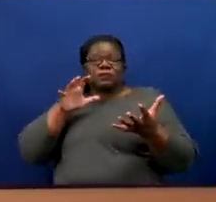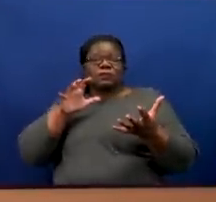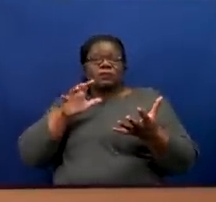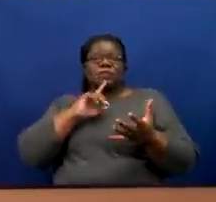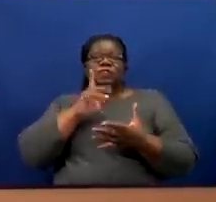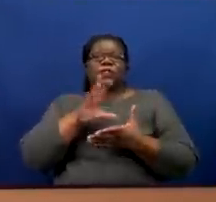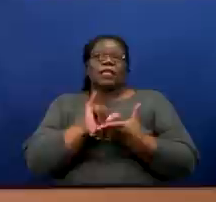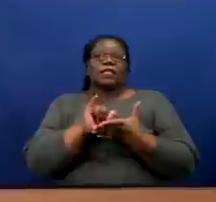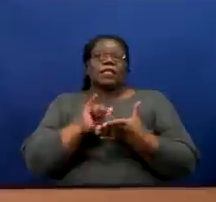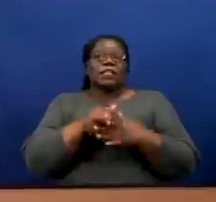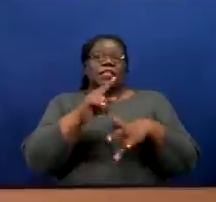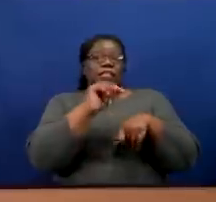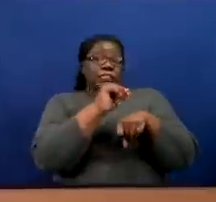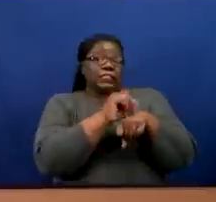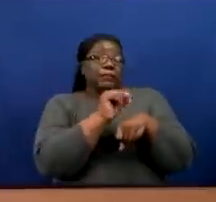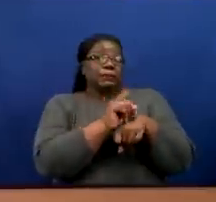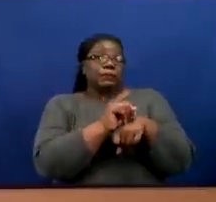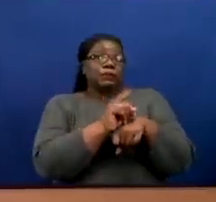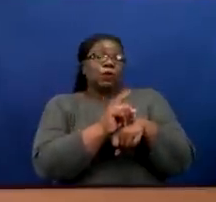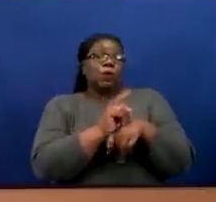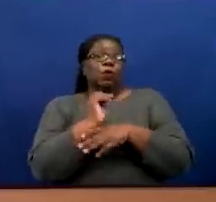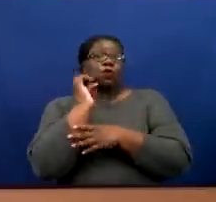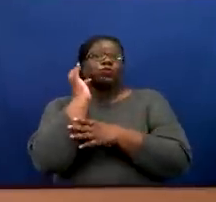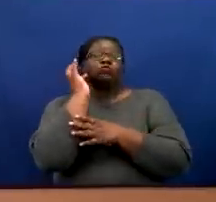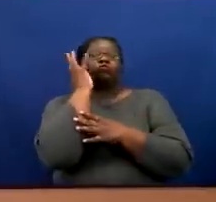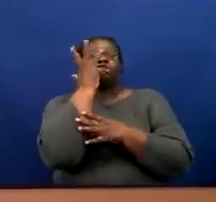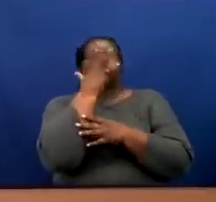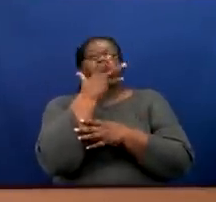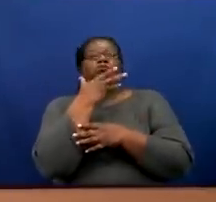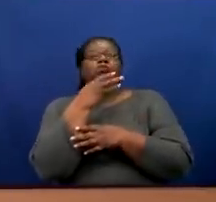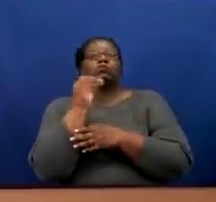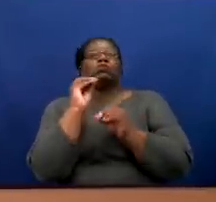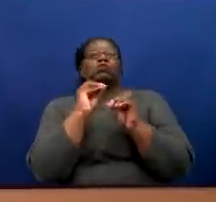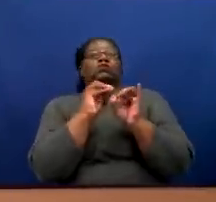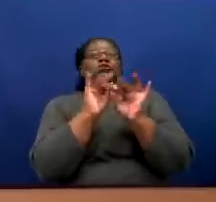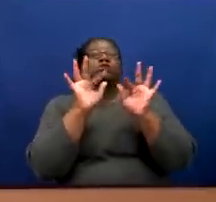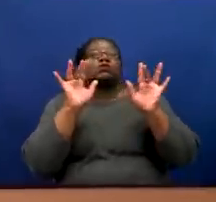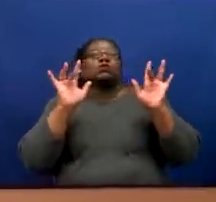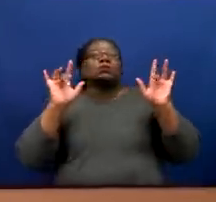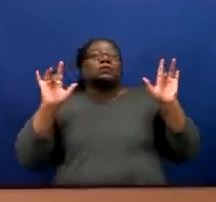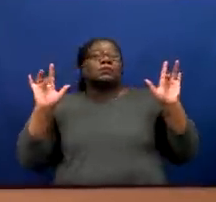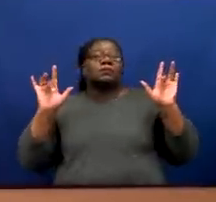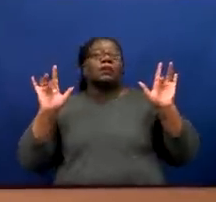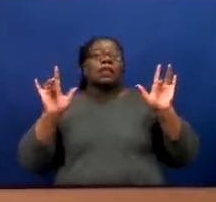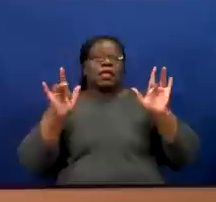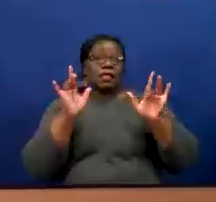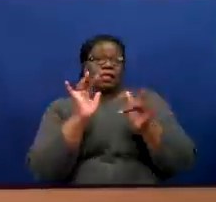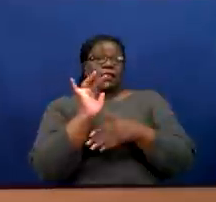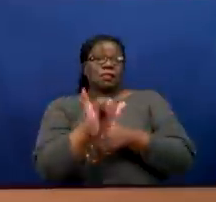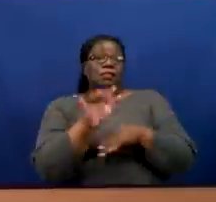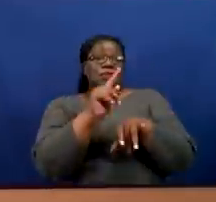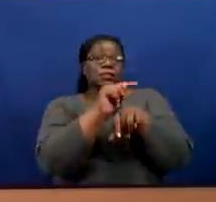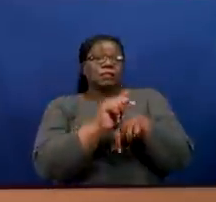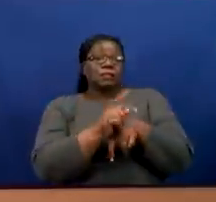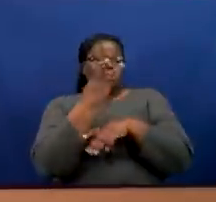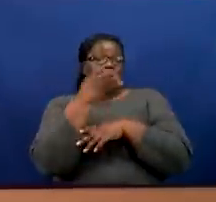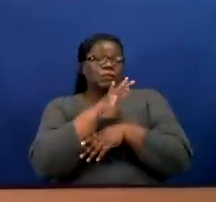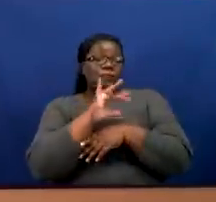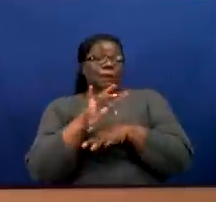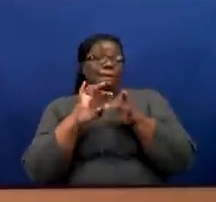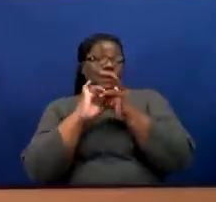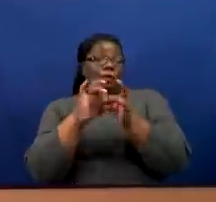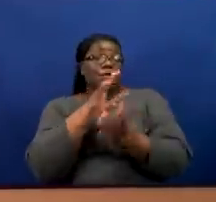sure that that house was beautifully arrayed. And that house, because it was supposed to be the Lord's